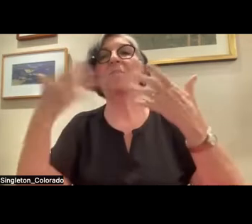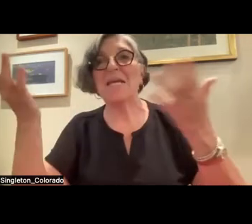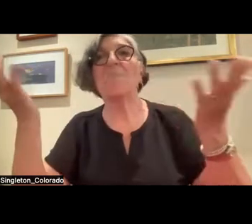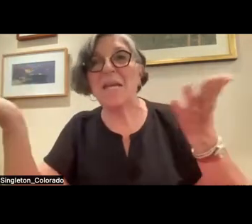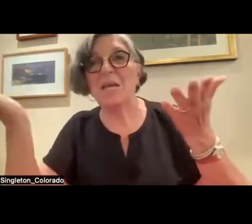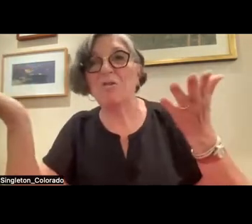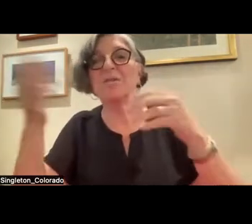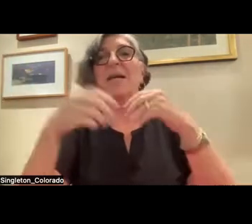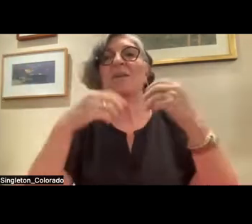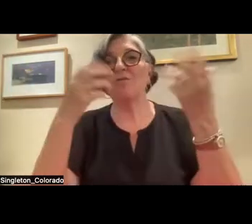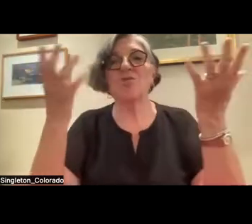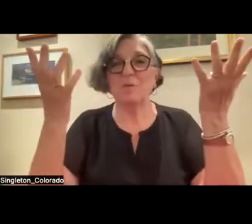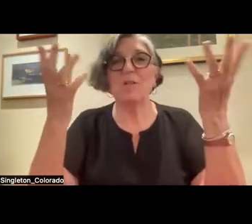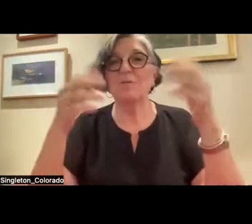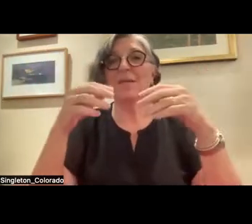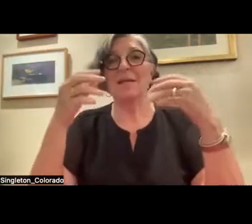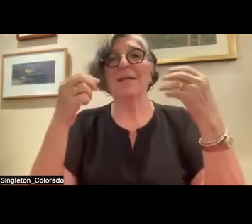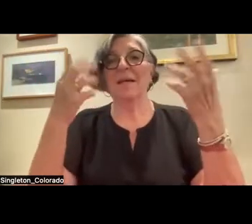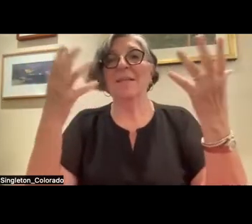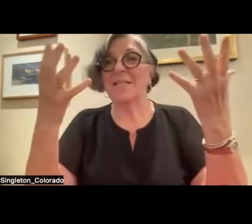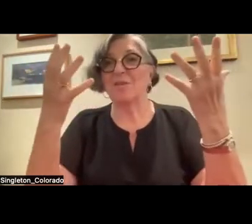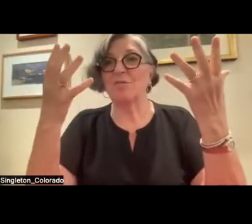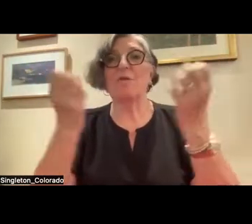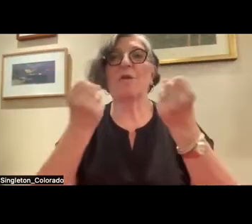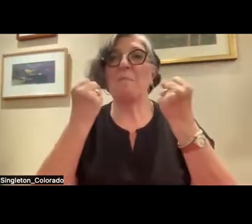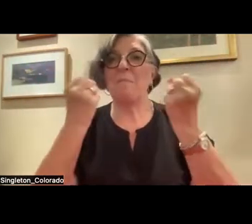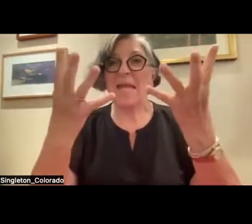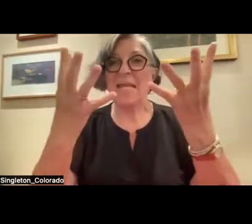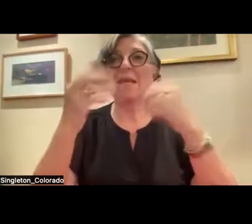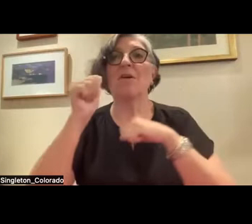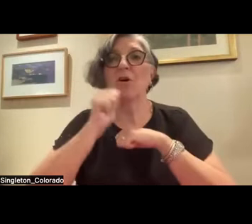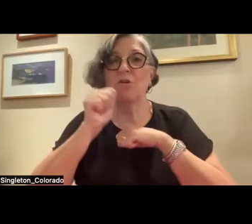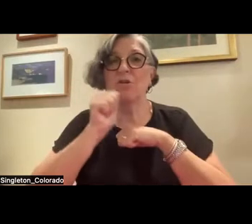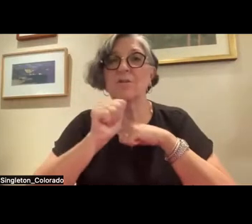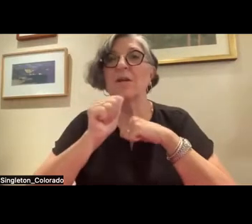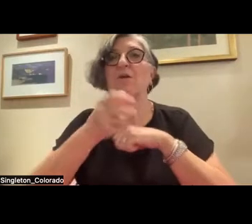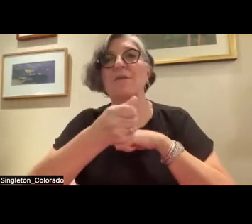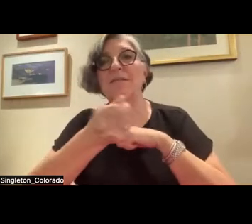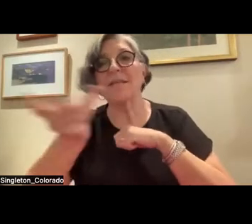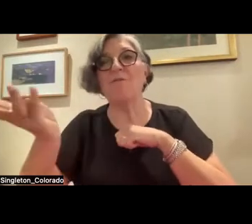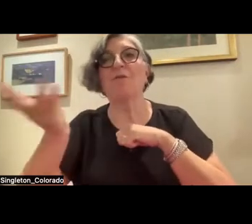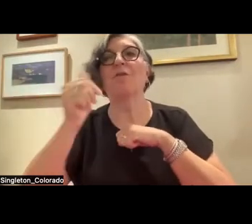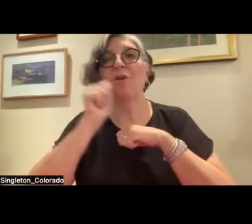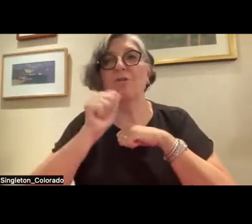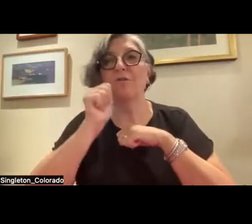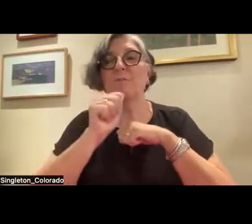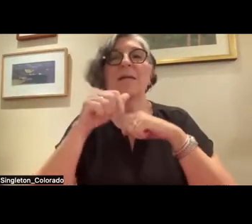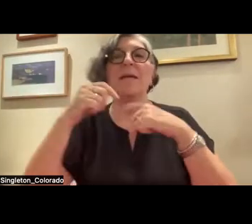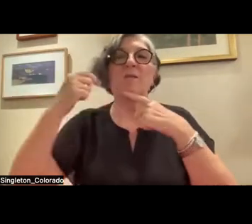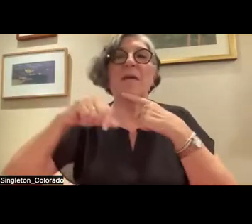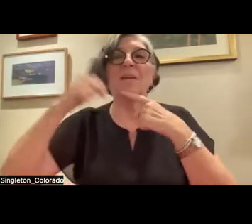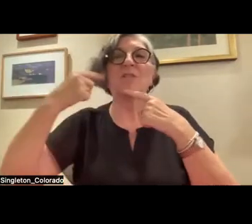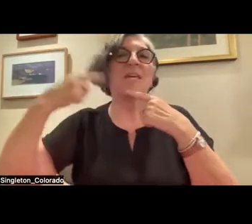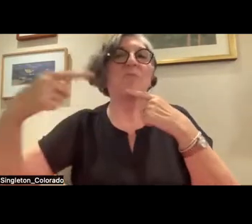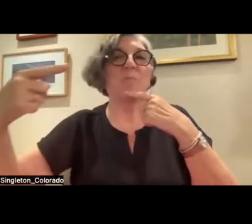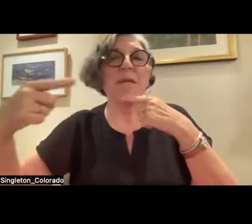to mean many girls. I usually would use a lexical form, many girls or several girls, but